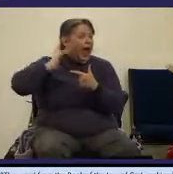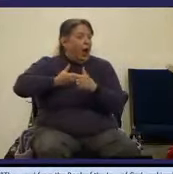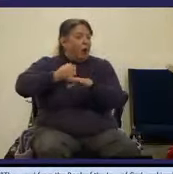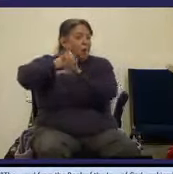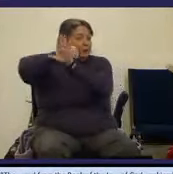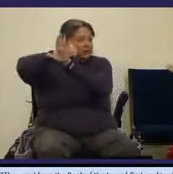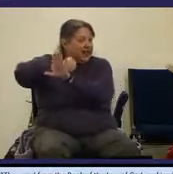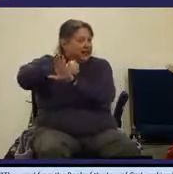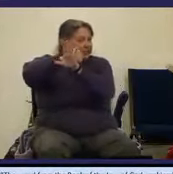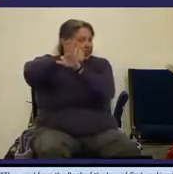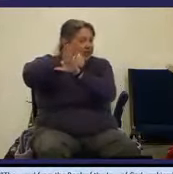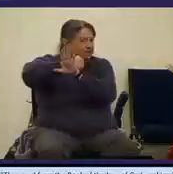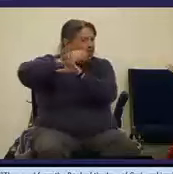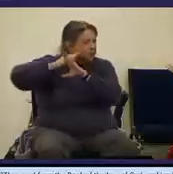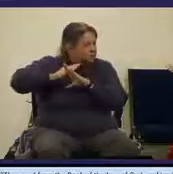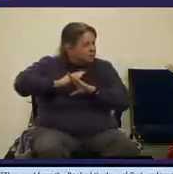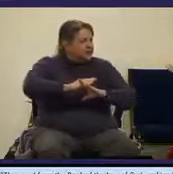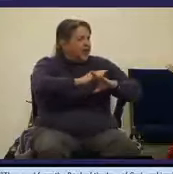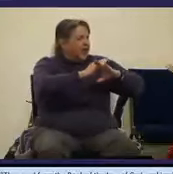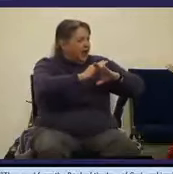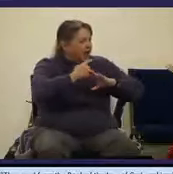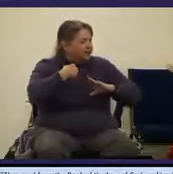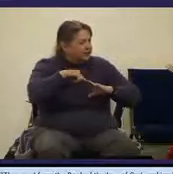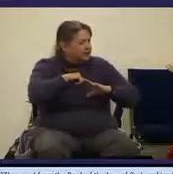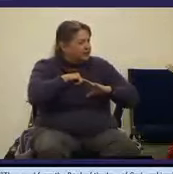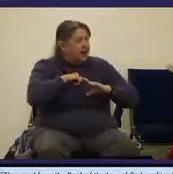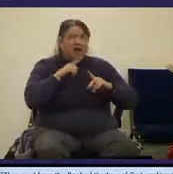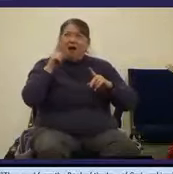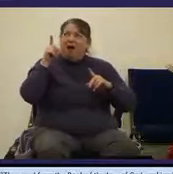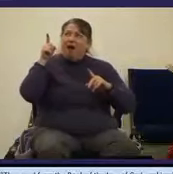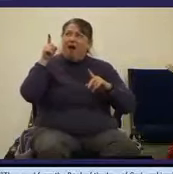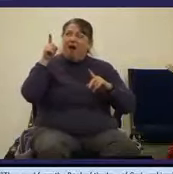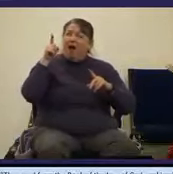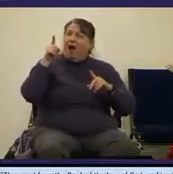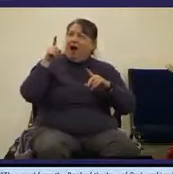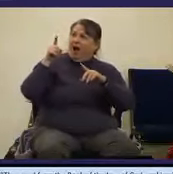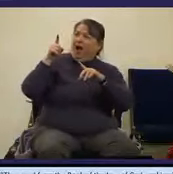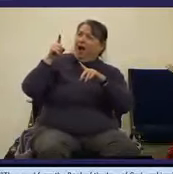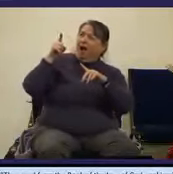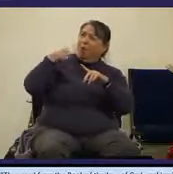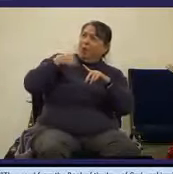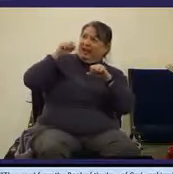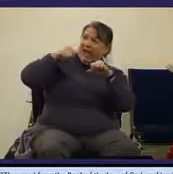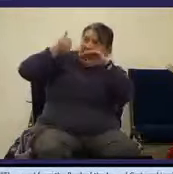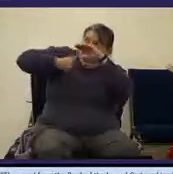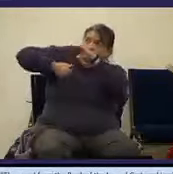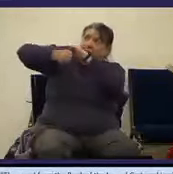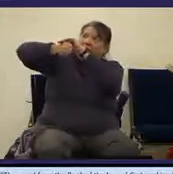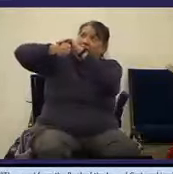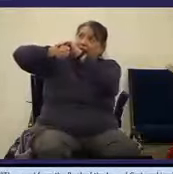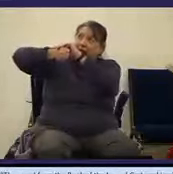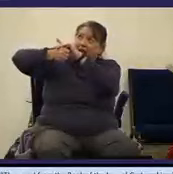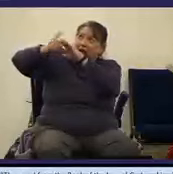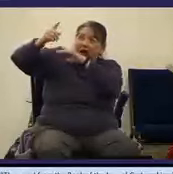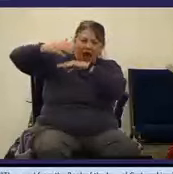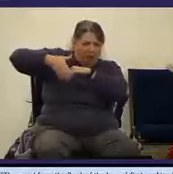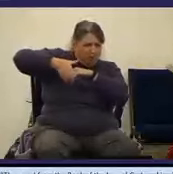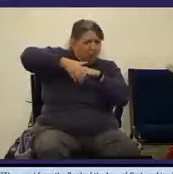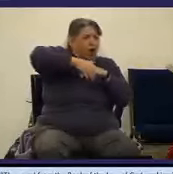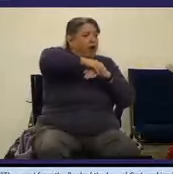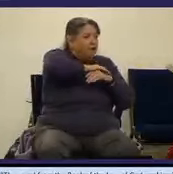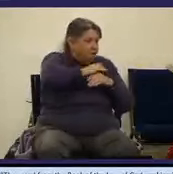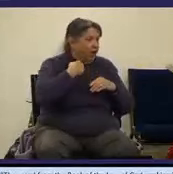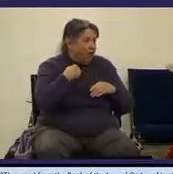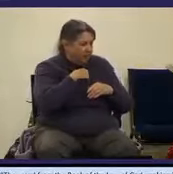is our refuge. He keeps us. He is our shelter. We hide in him. He's our stronghold. He's where our